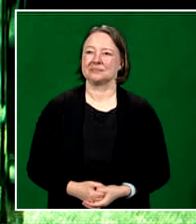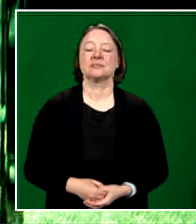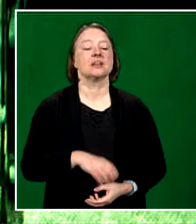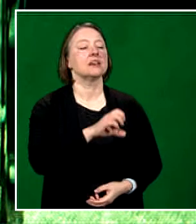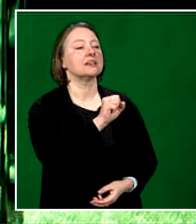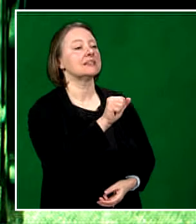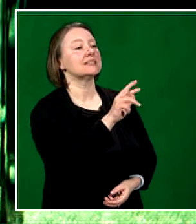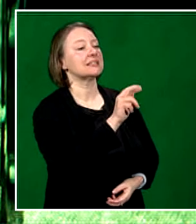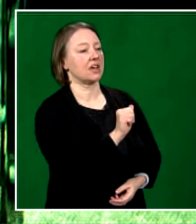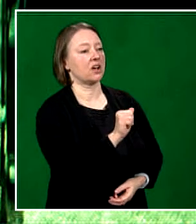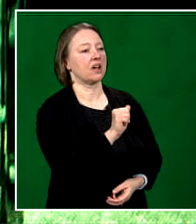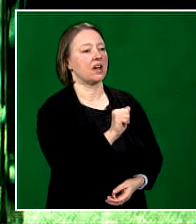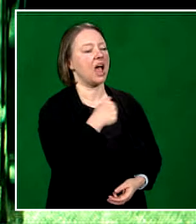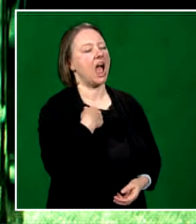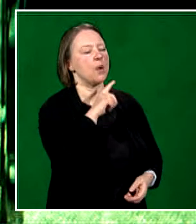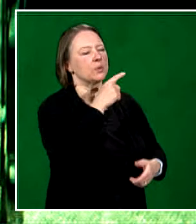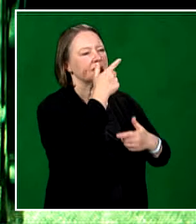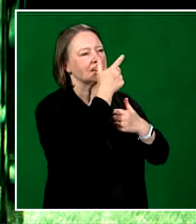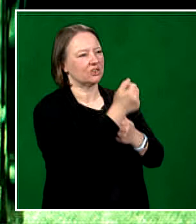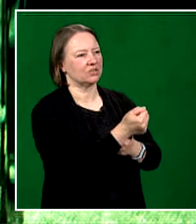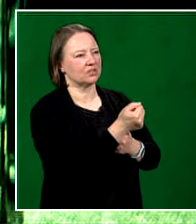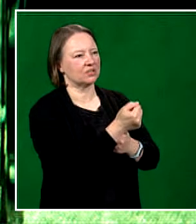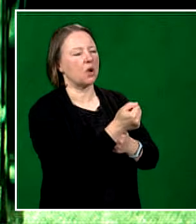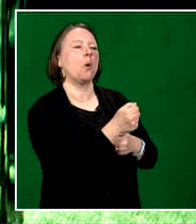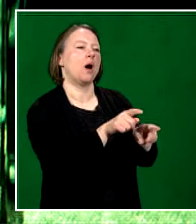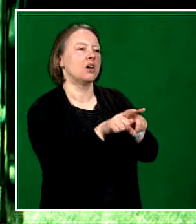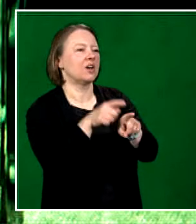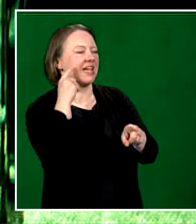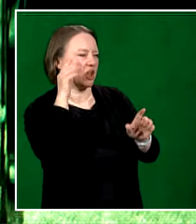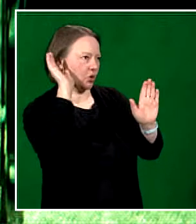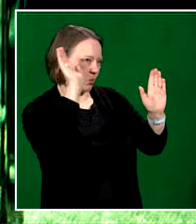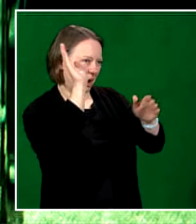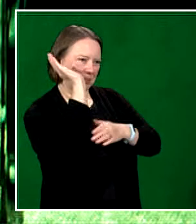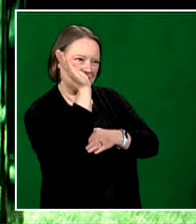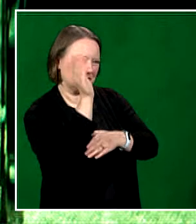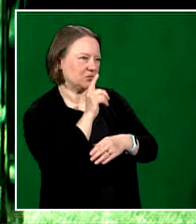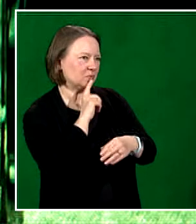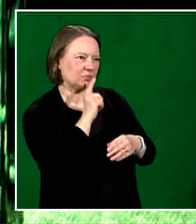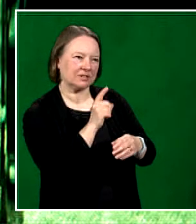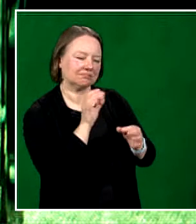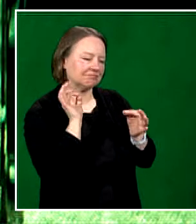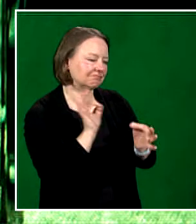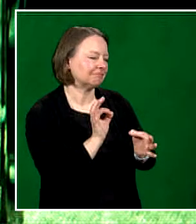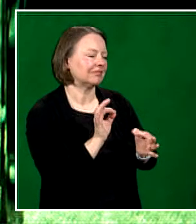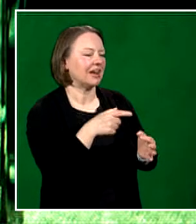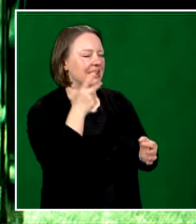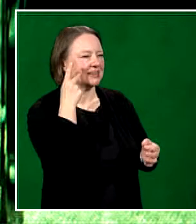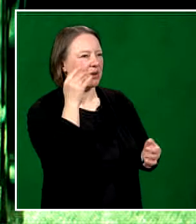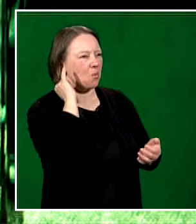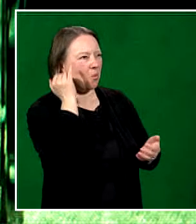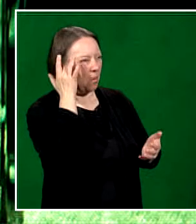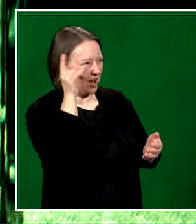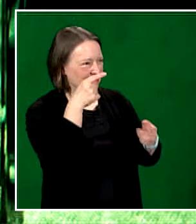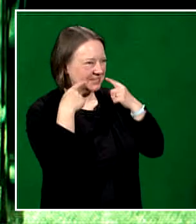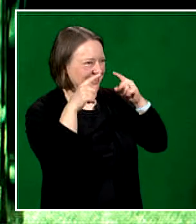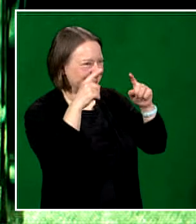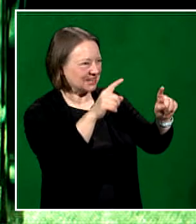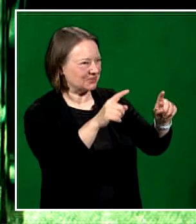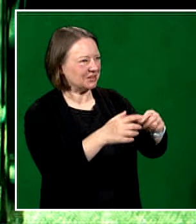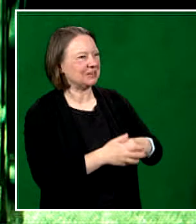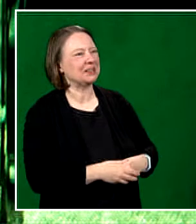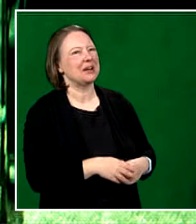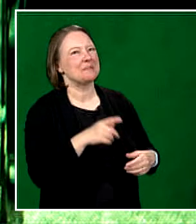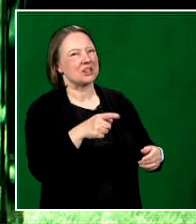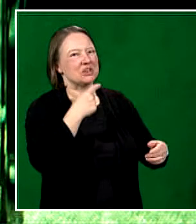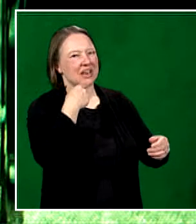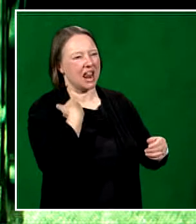Sarah, I'm interested. Oh, by the way, I also think great presentation, very polished, and I can see why you've been successful. Could you